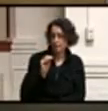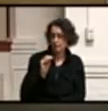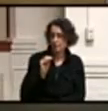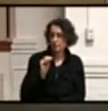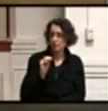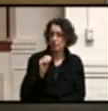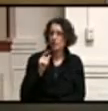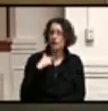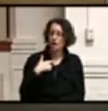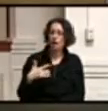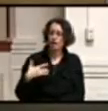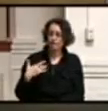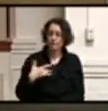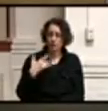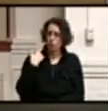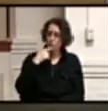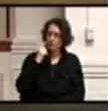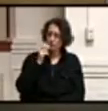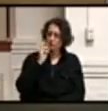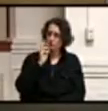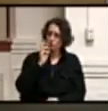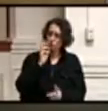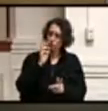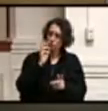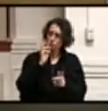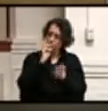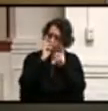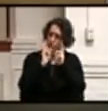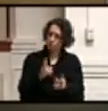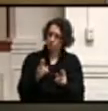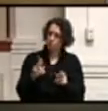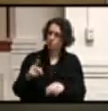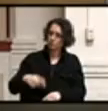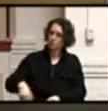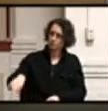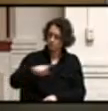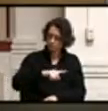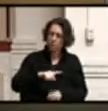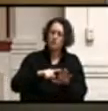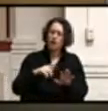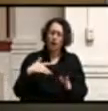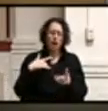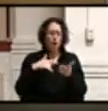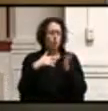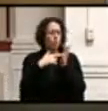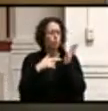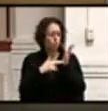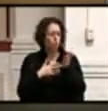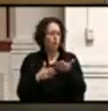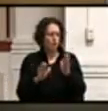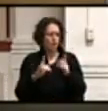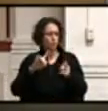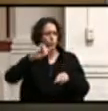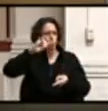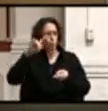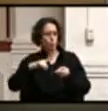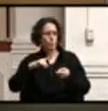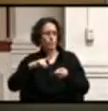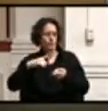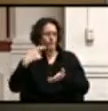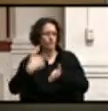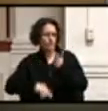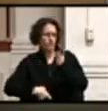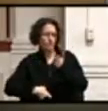licenses that have been taken out. I think there is some room in the ordinance for reducing the fine. There's some default terminology that I don't